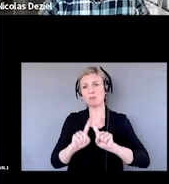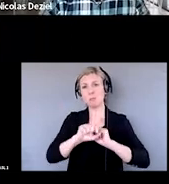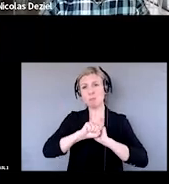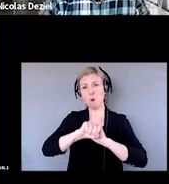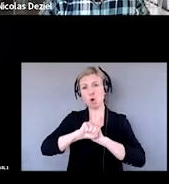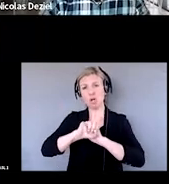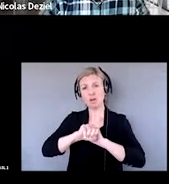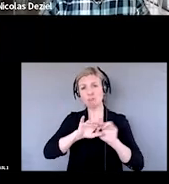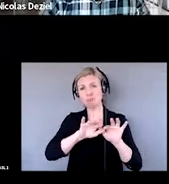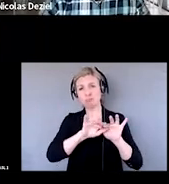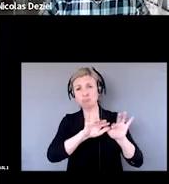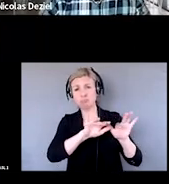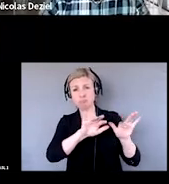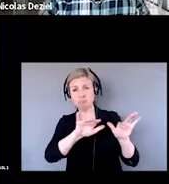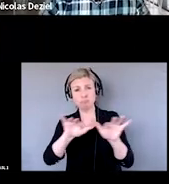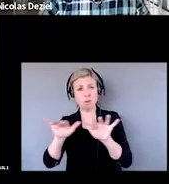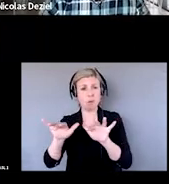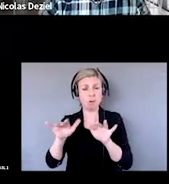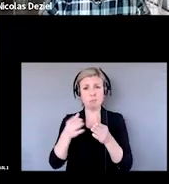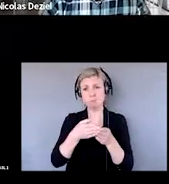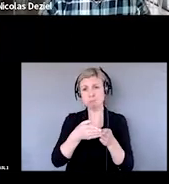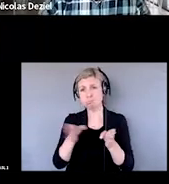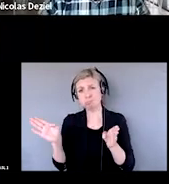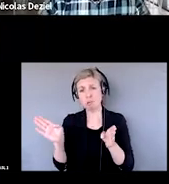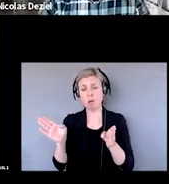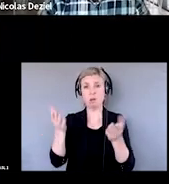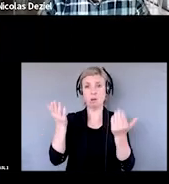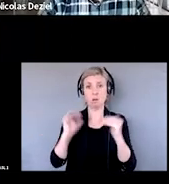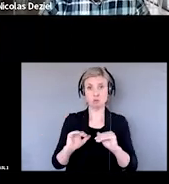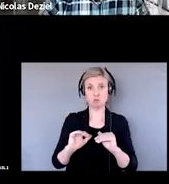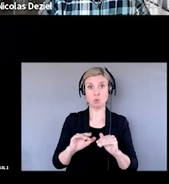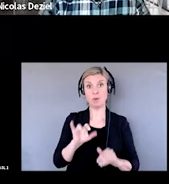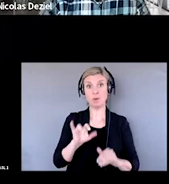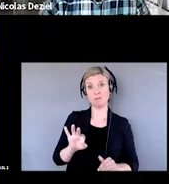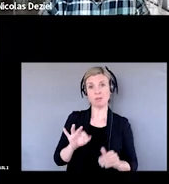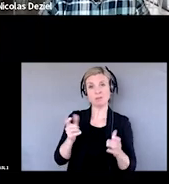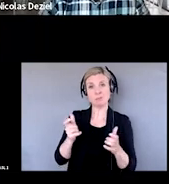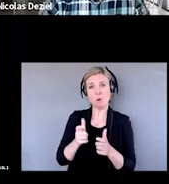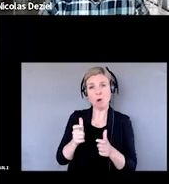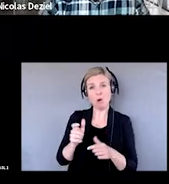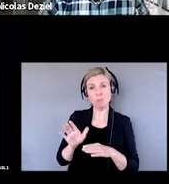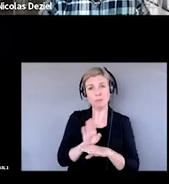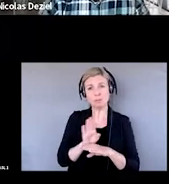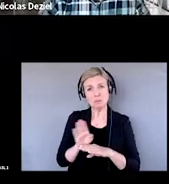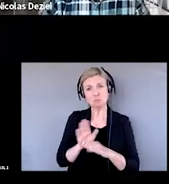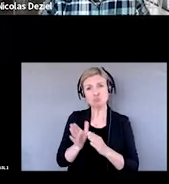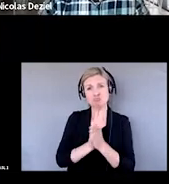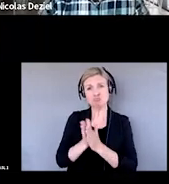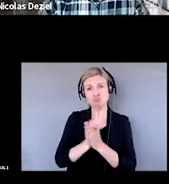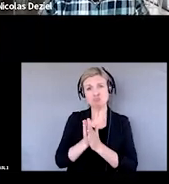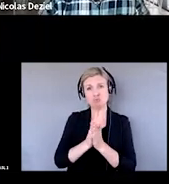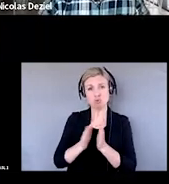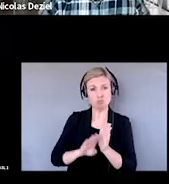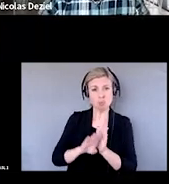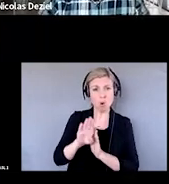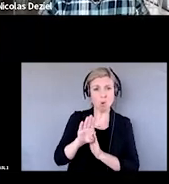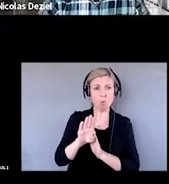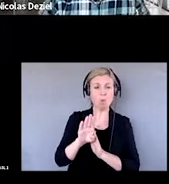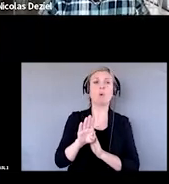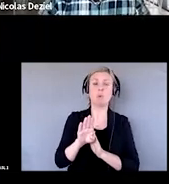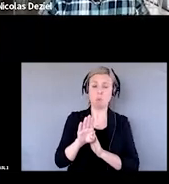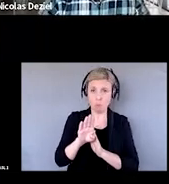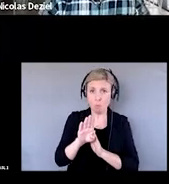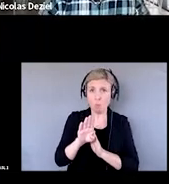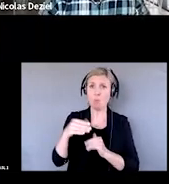business. For a small business, as they want to grow up and scale up, I mean, these are all great things. So, I mean, IP could be your best ally